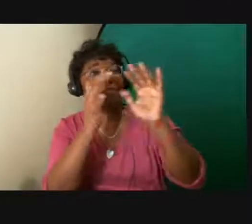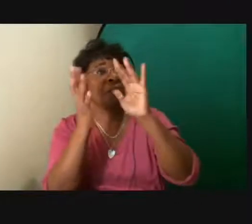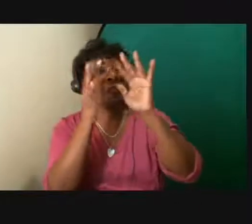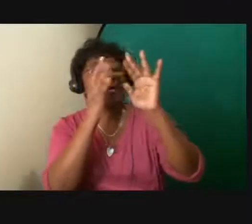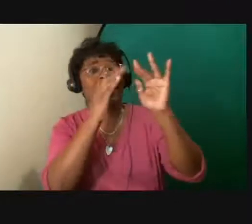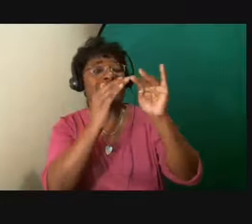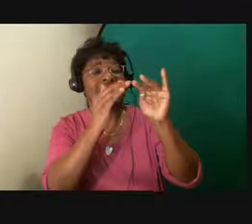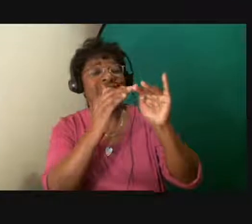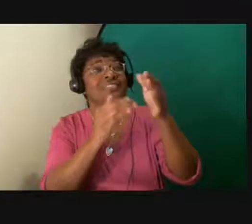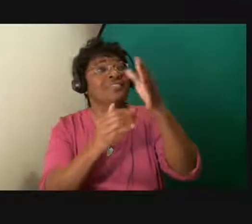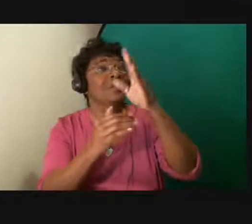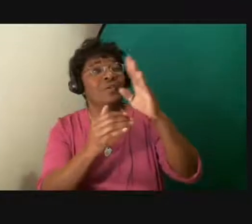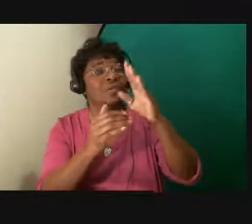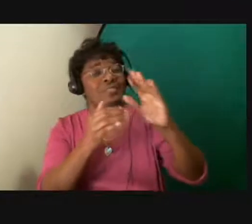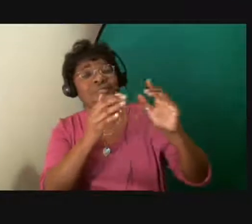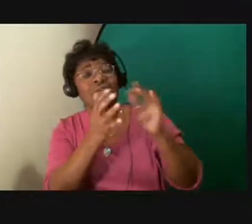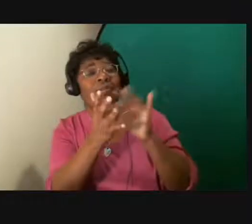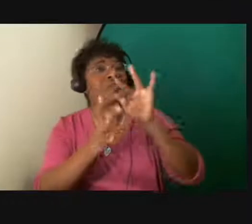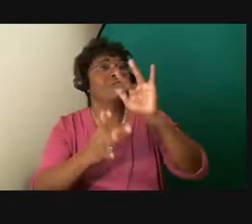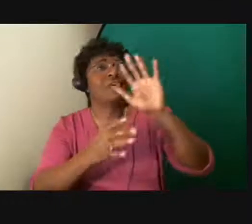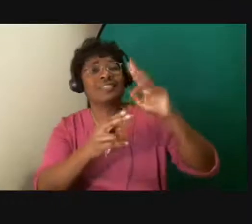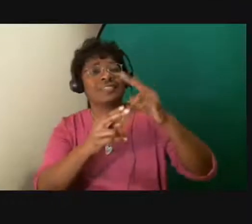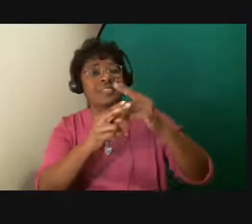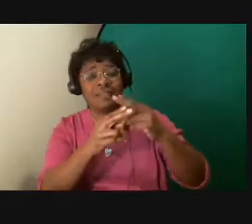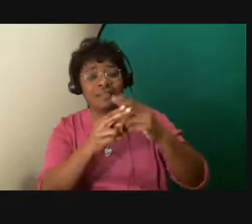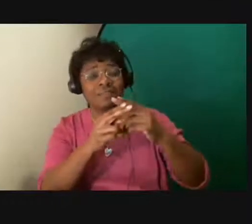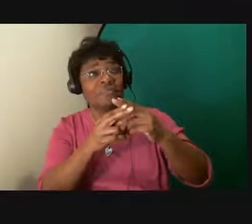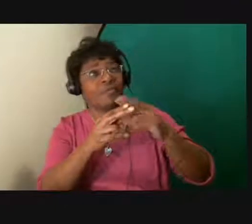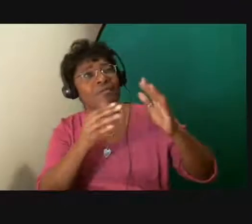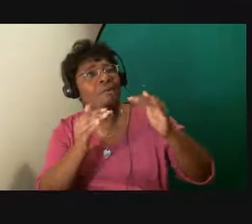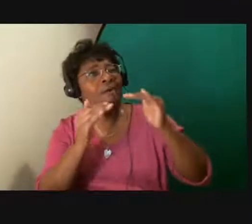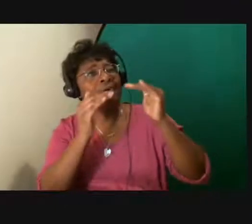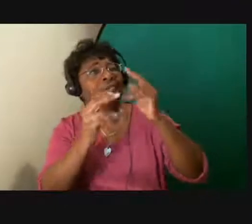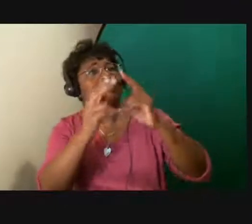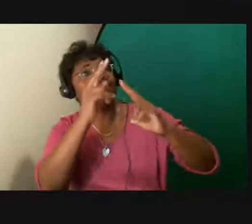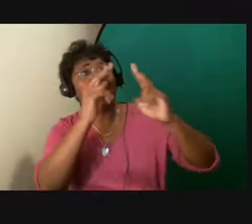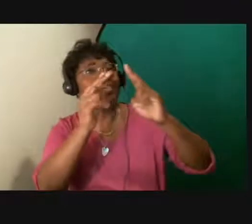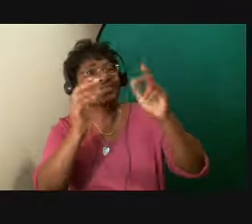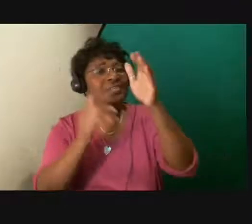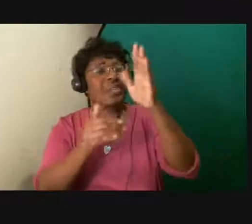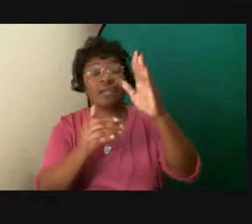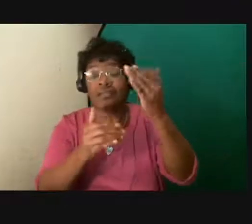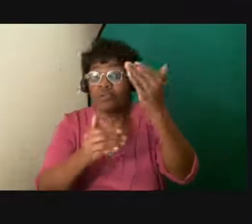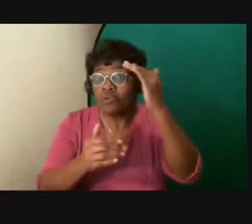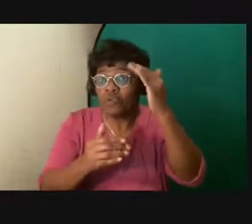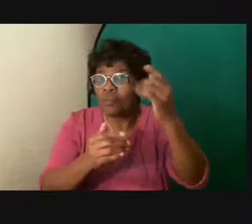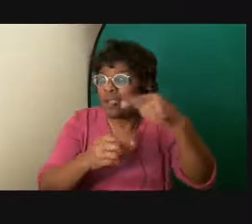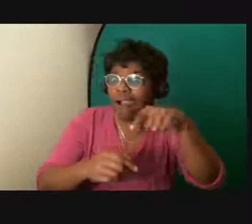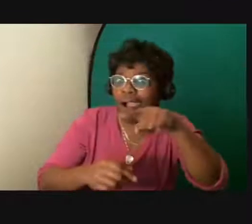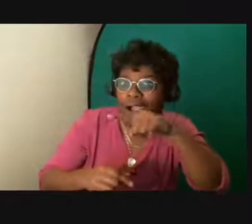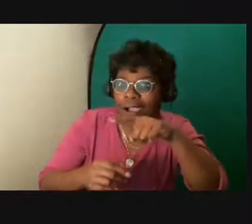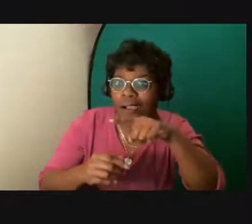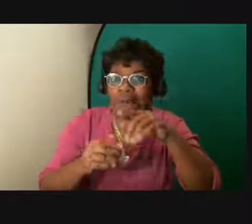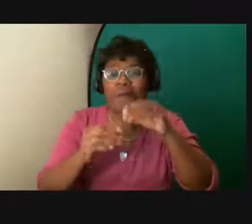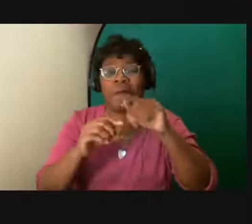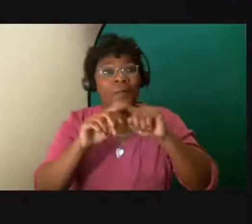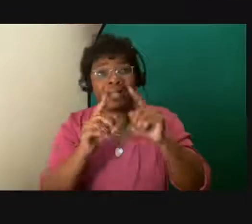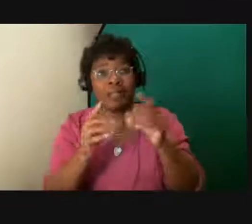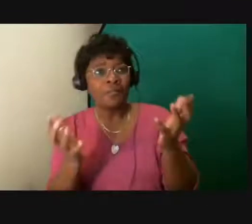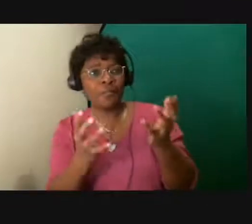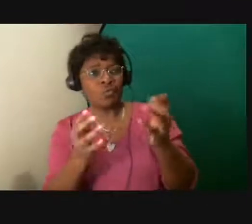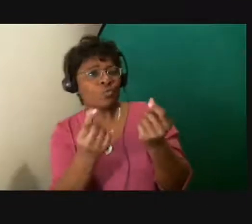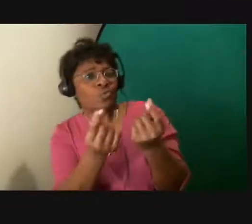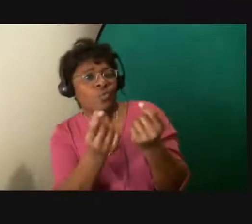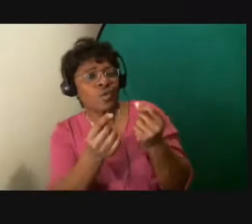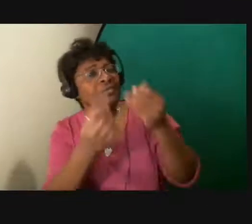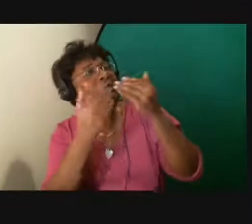come to glorify his name. Hallelujah. We come to lift them up this morning, hallelujah. I don't know about you, but I come to say thank you, Lord, for